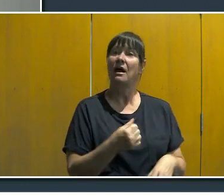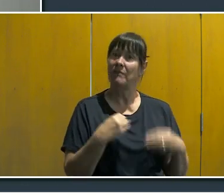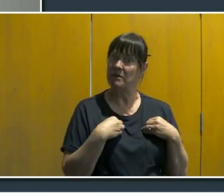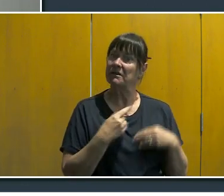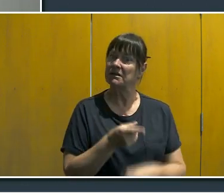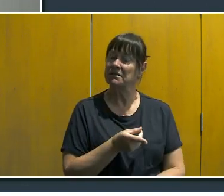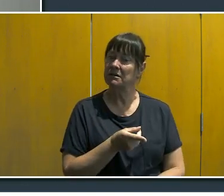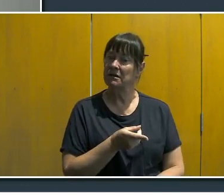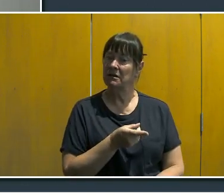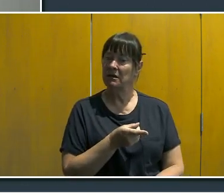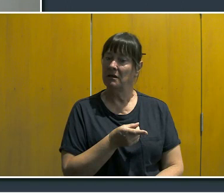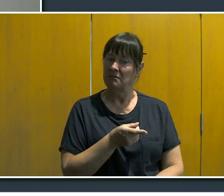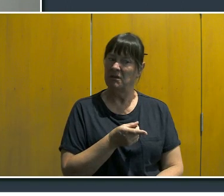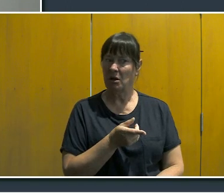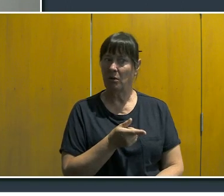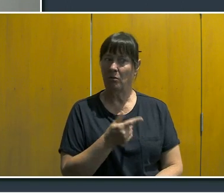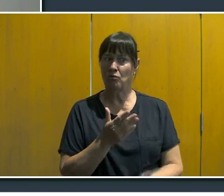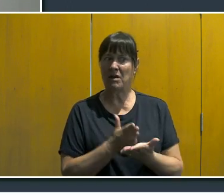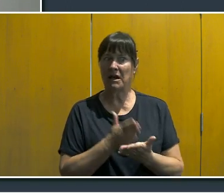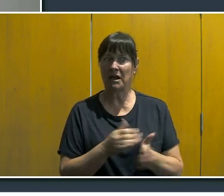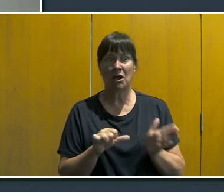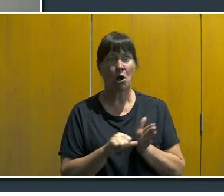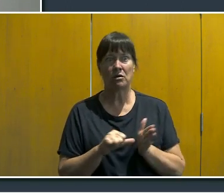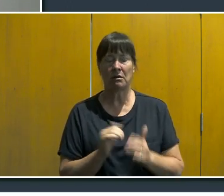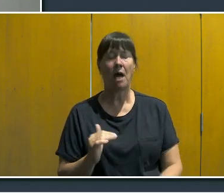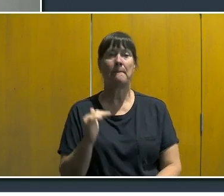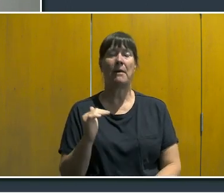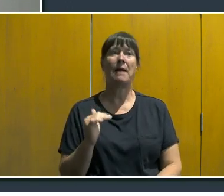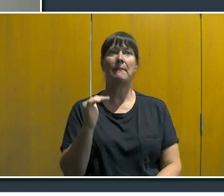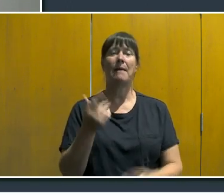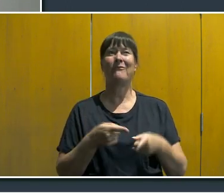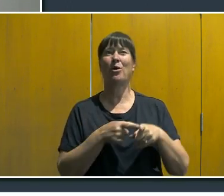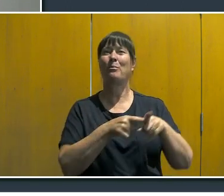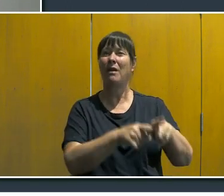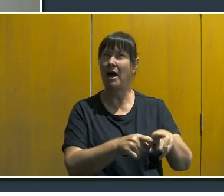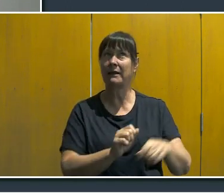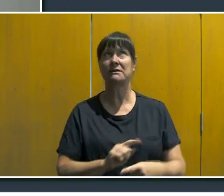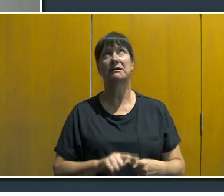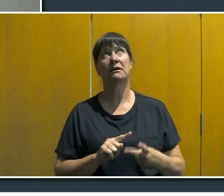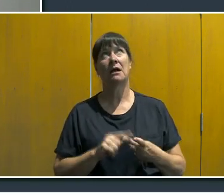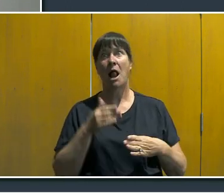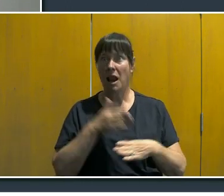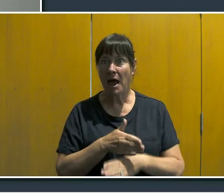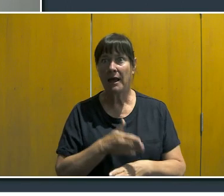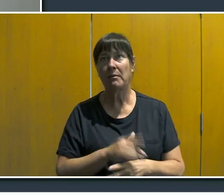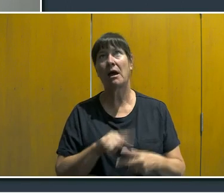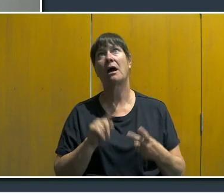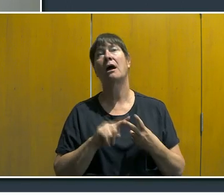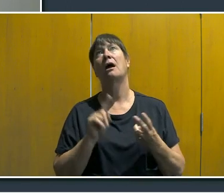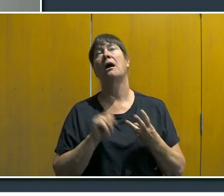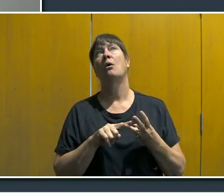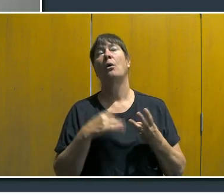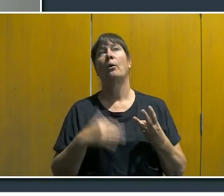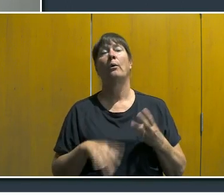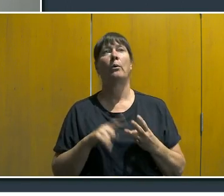orcharding business, and really the costs are going up. Compliance, labour's gone up this year,